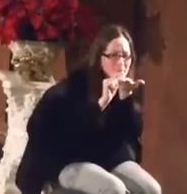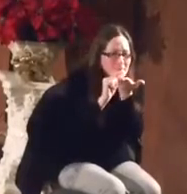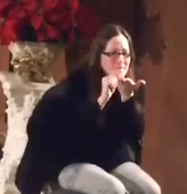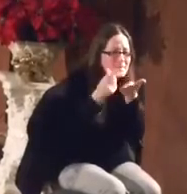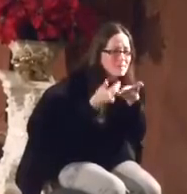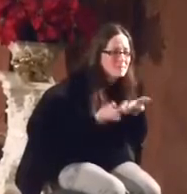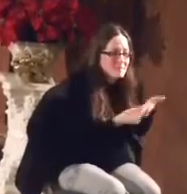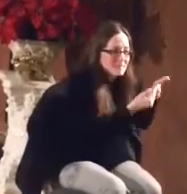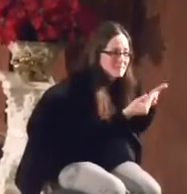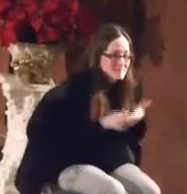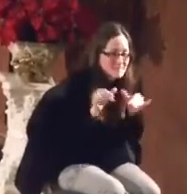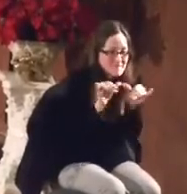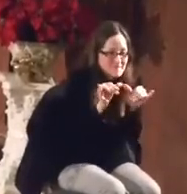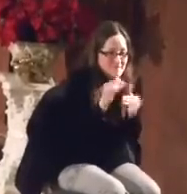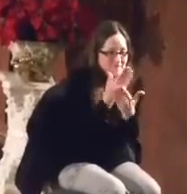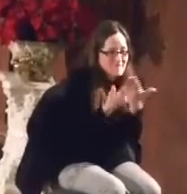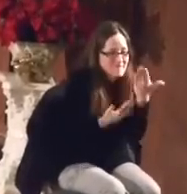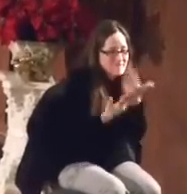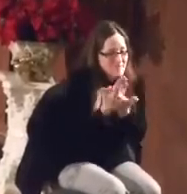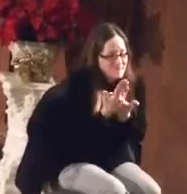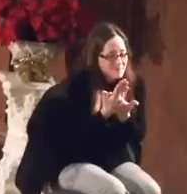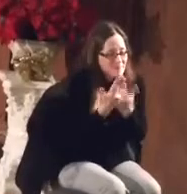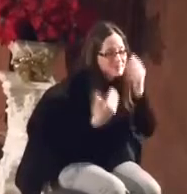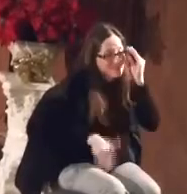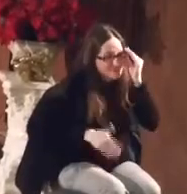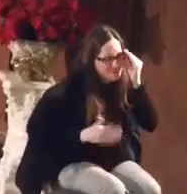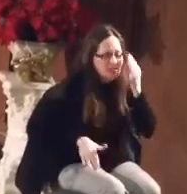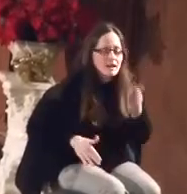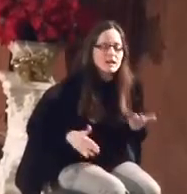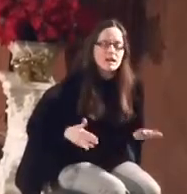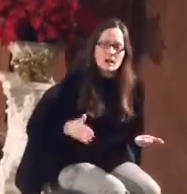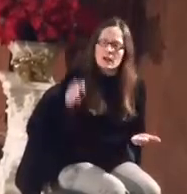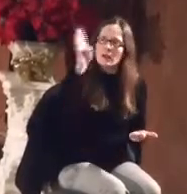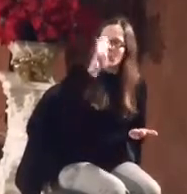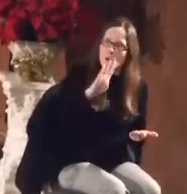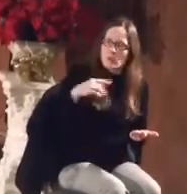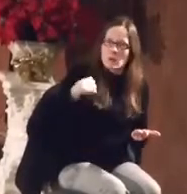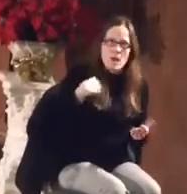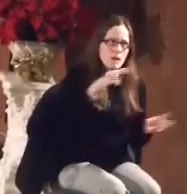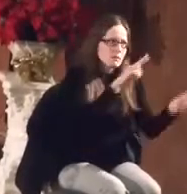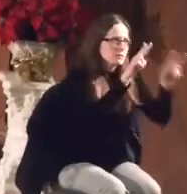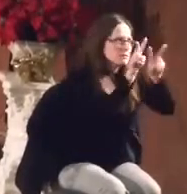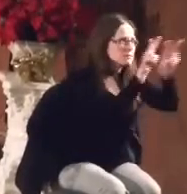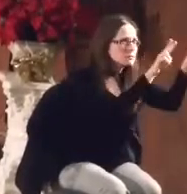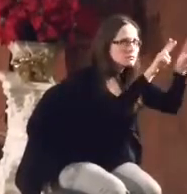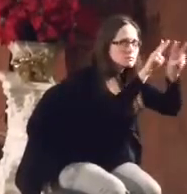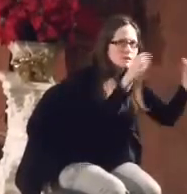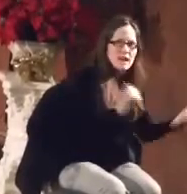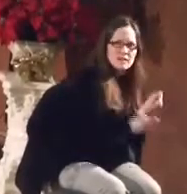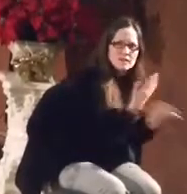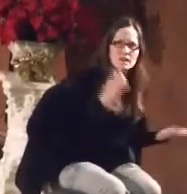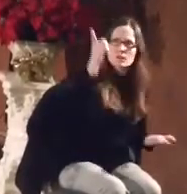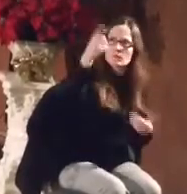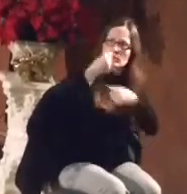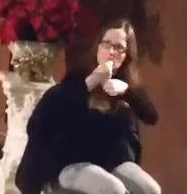I look at your heavens, the work of your fingers, the moon and the stars which you have set in